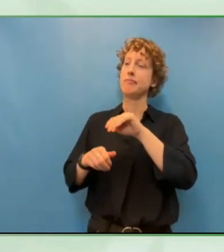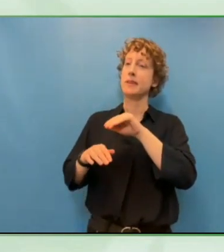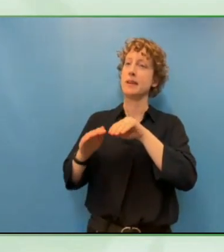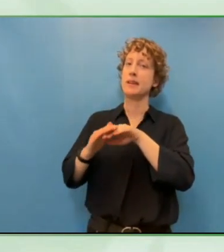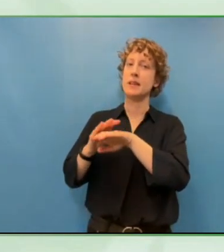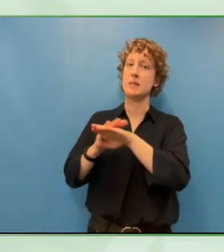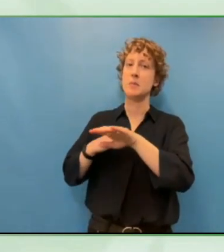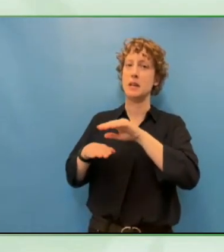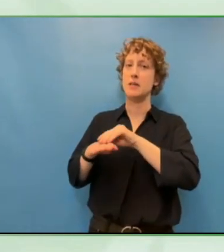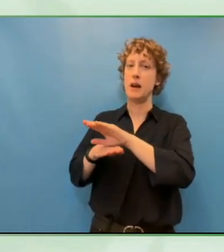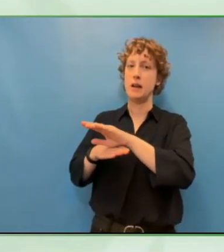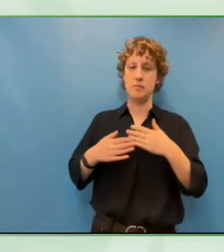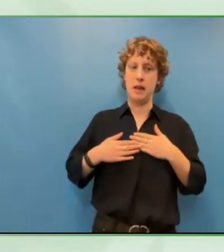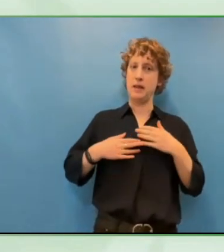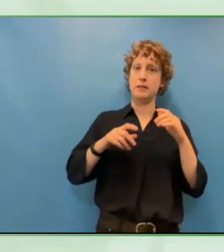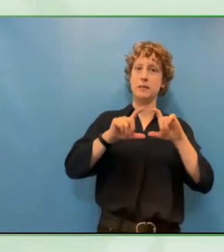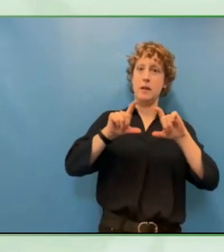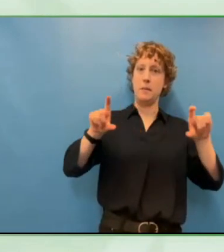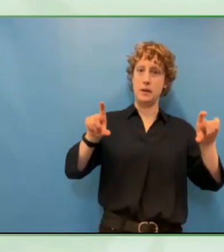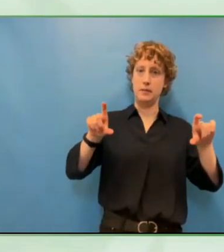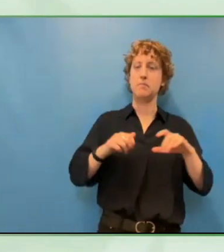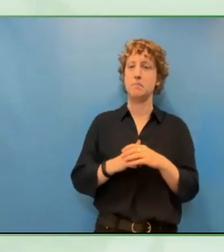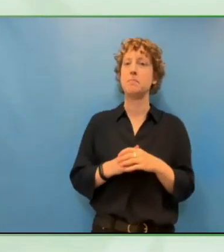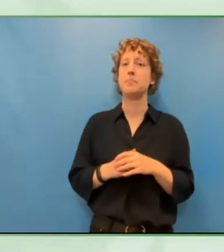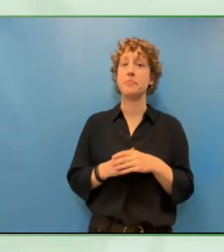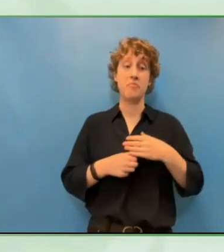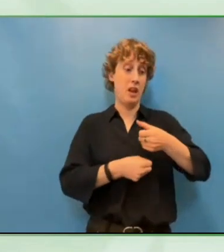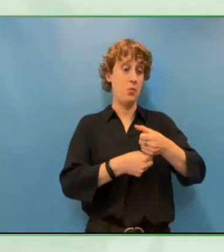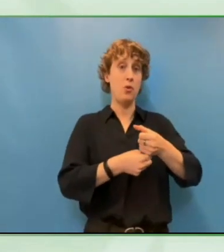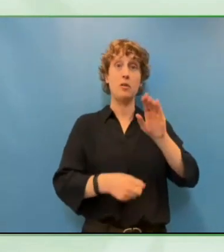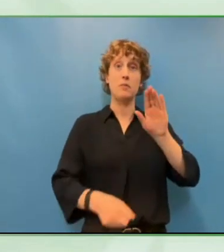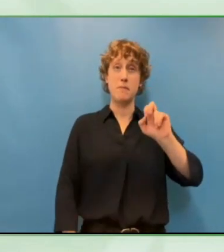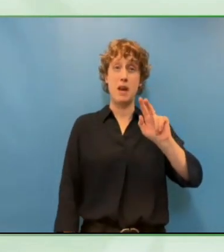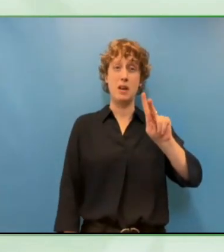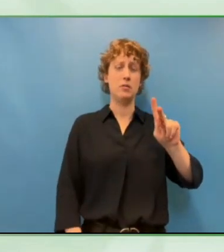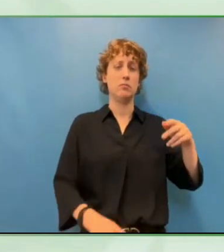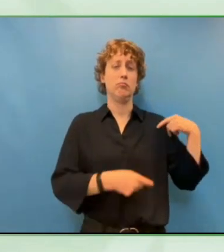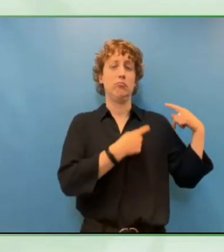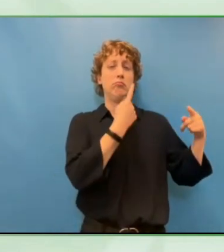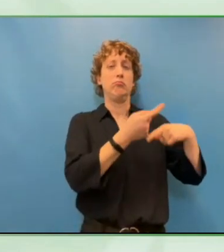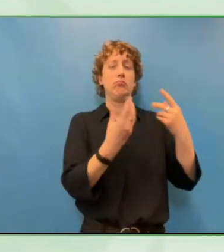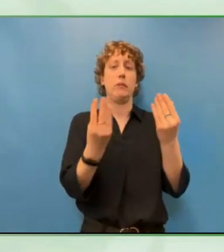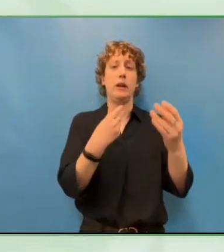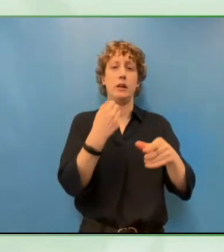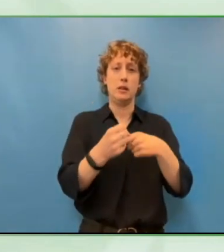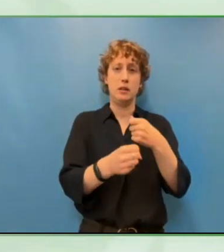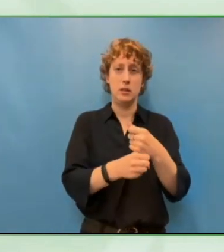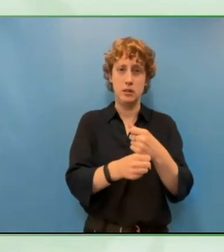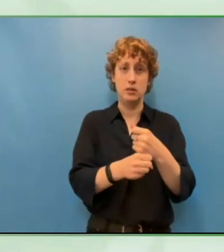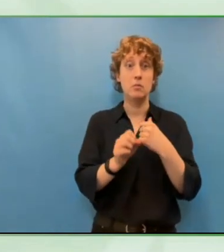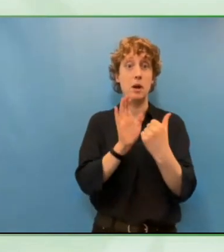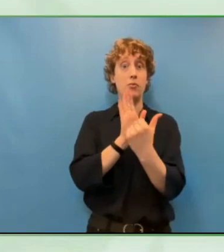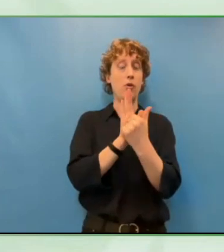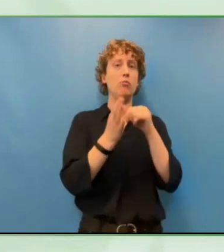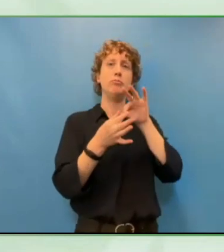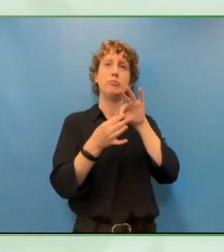Works. I've been working in banks for a long time, and part of the roles I had was actually in environmental and social risk. Next